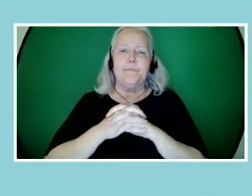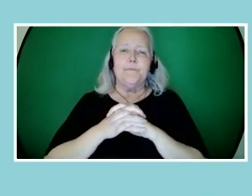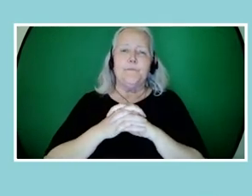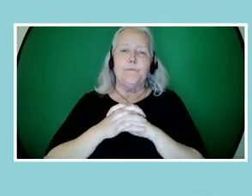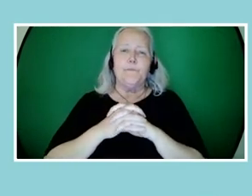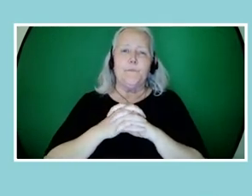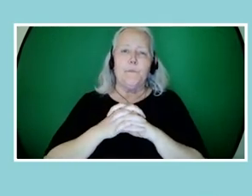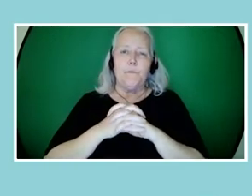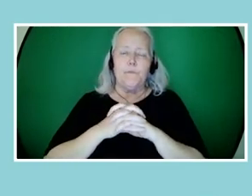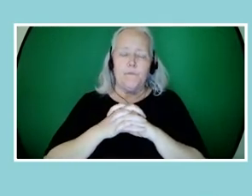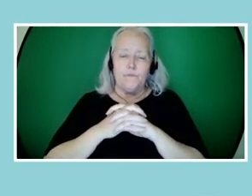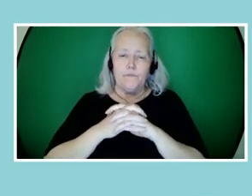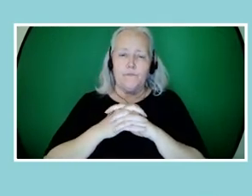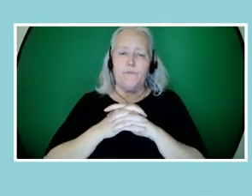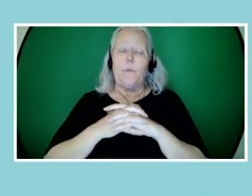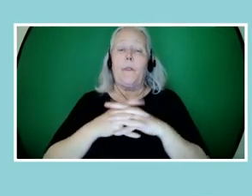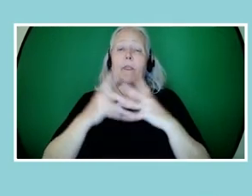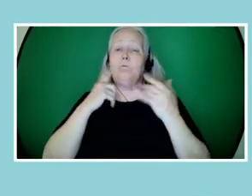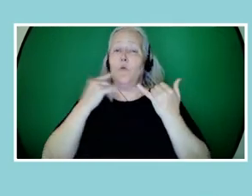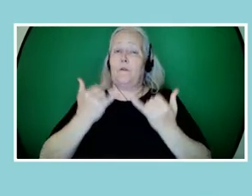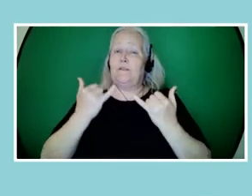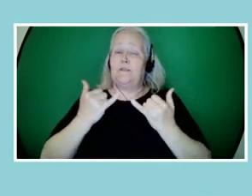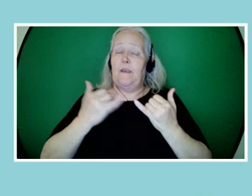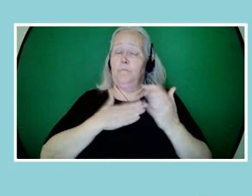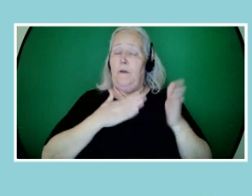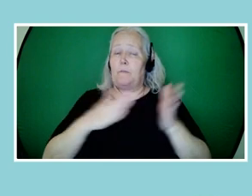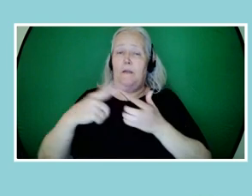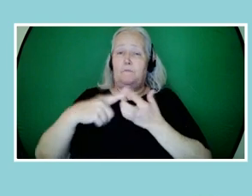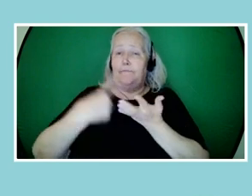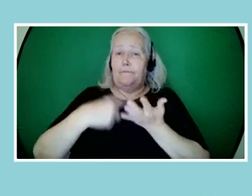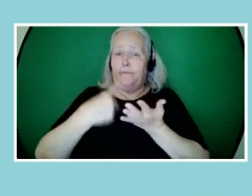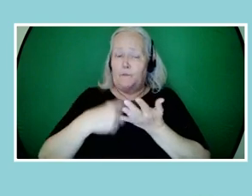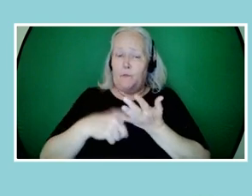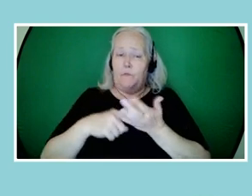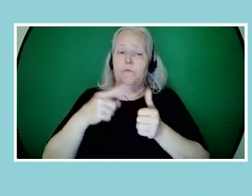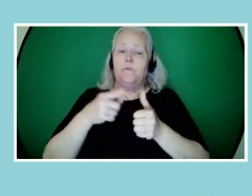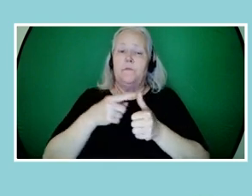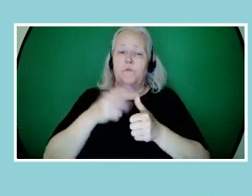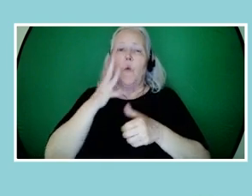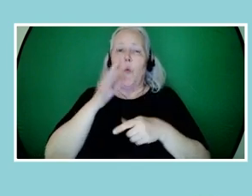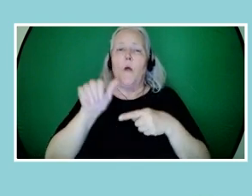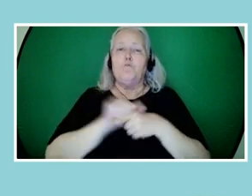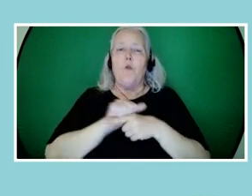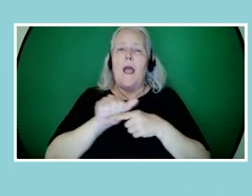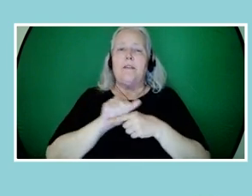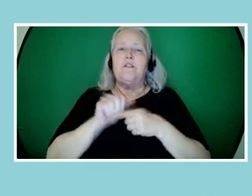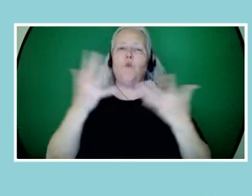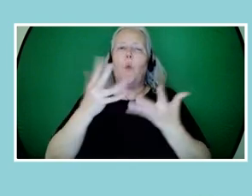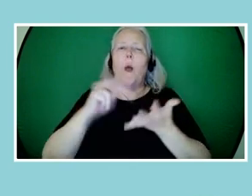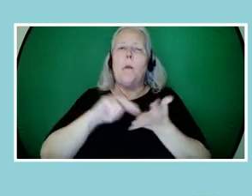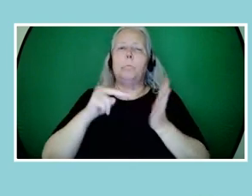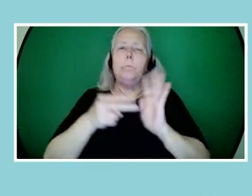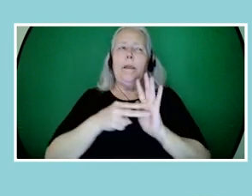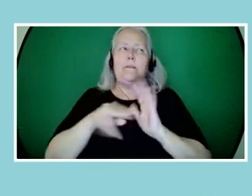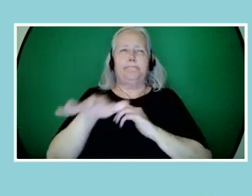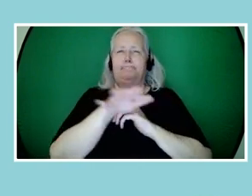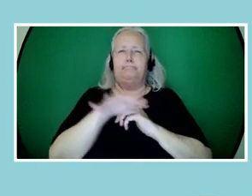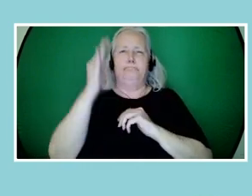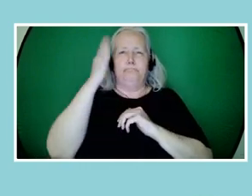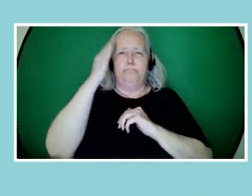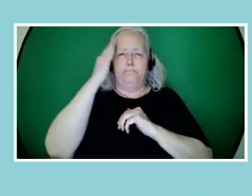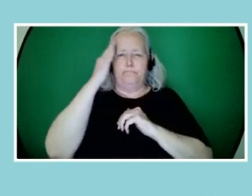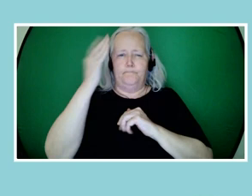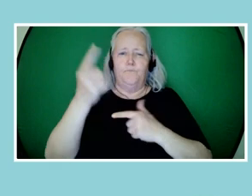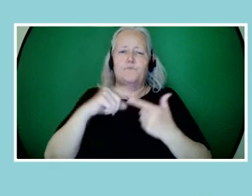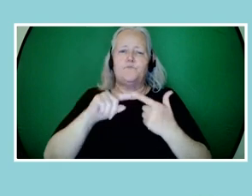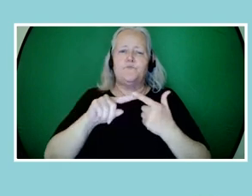So today's agenda is that we are going to practice some situational awareness, talk about what